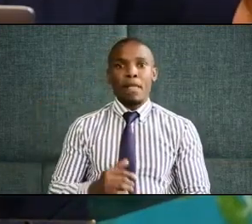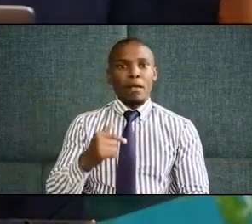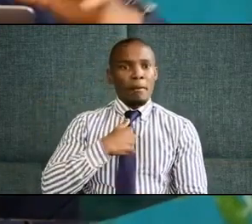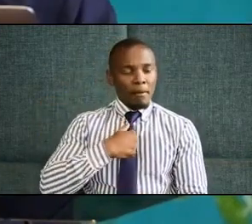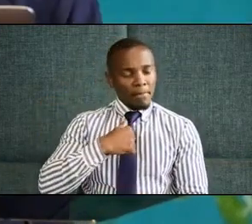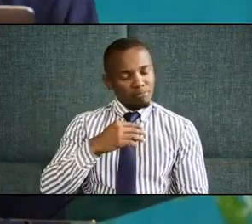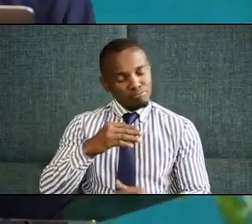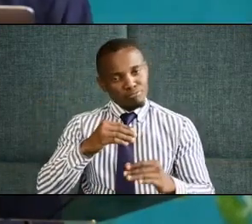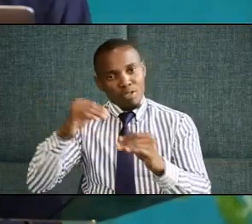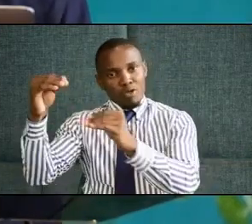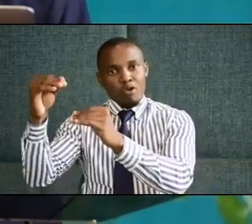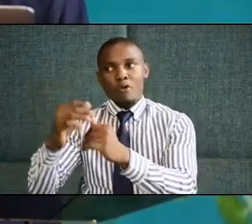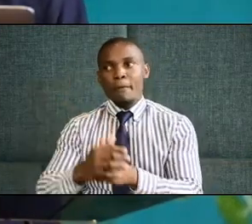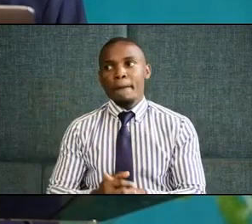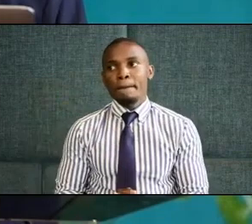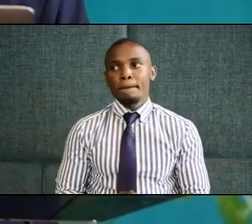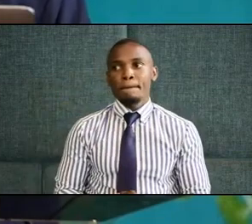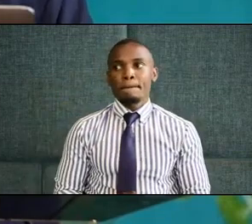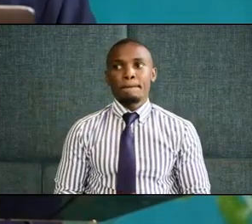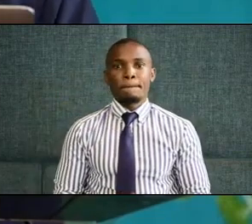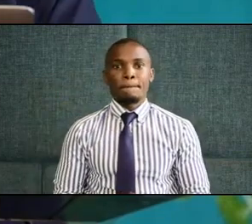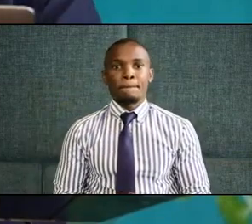go."